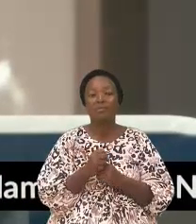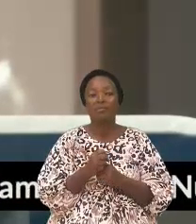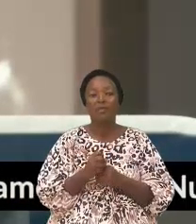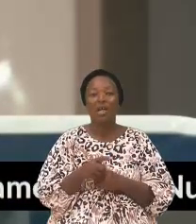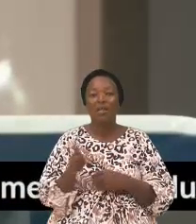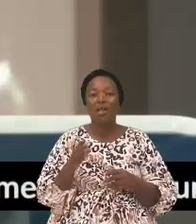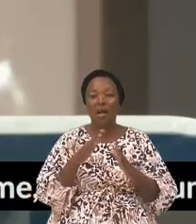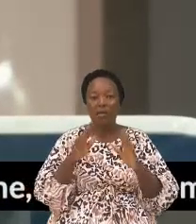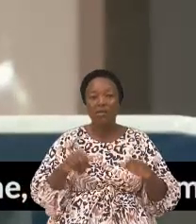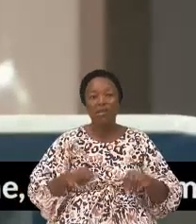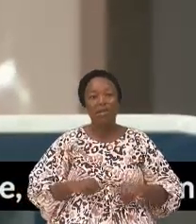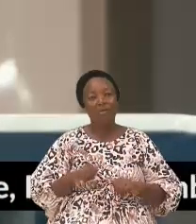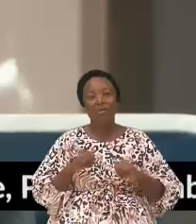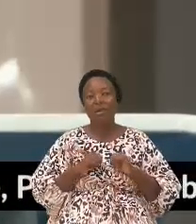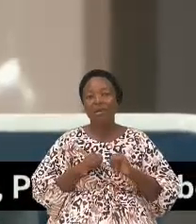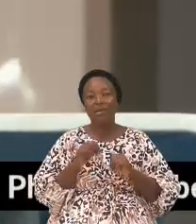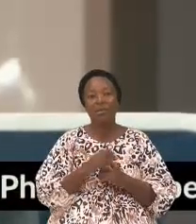Their phone numbers,